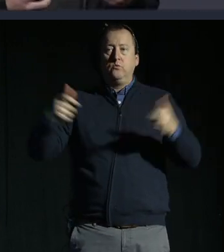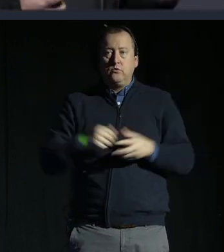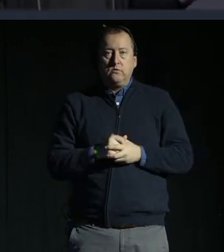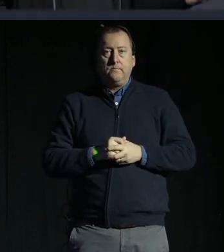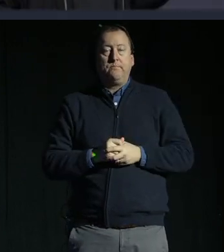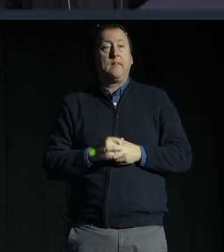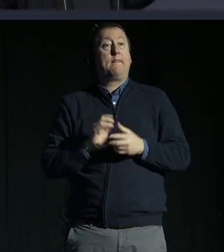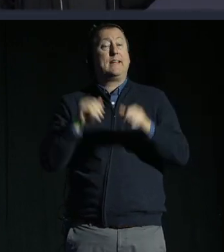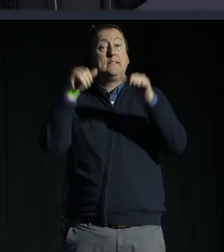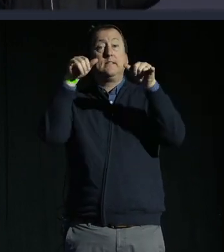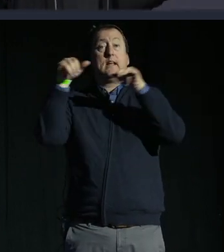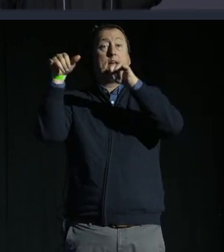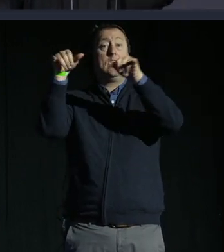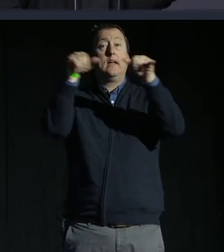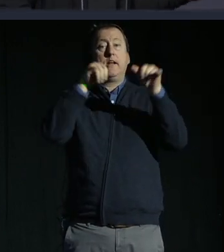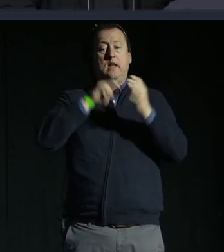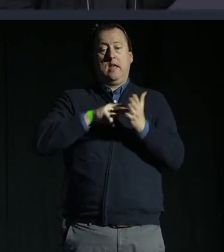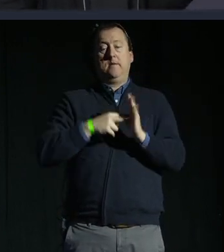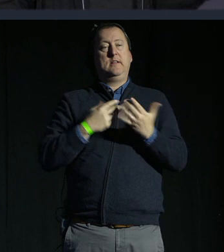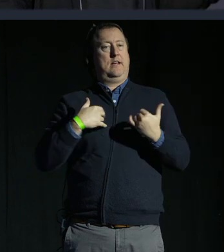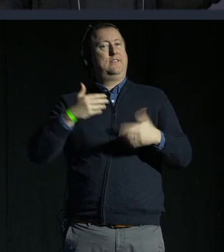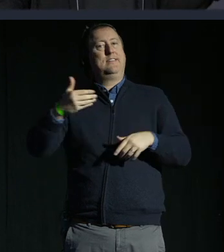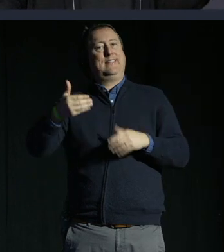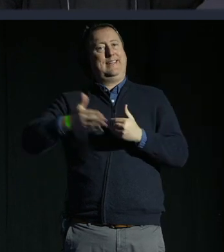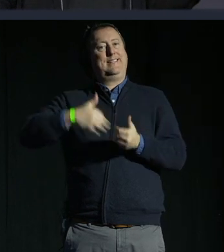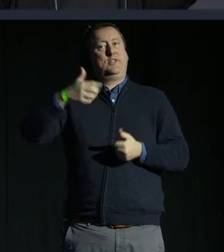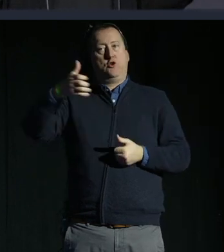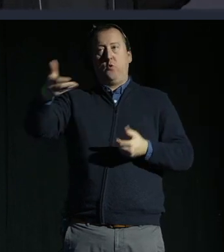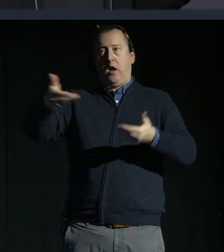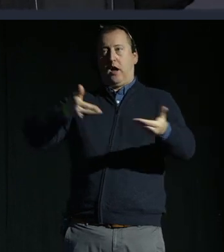This standard means that it's easier to hire people with the right skills.